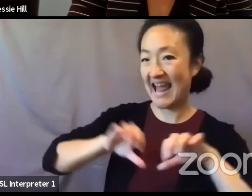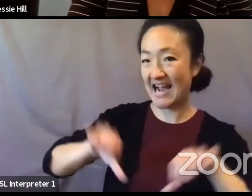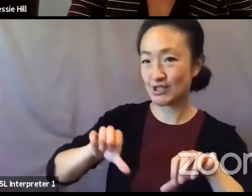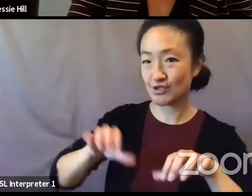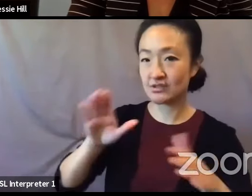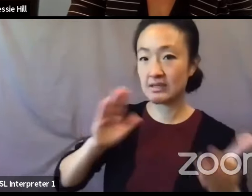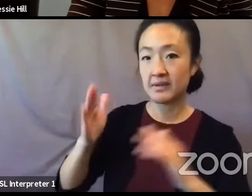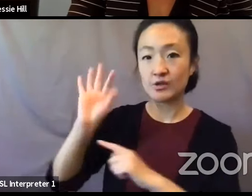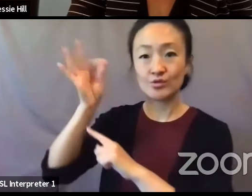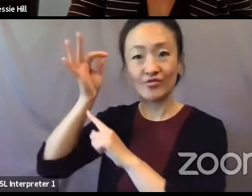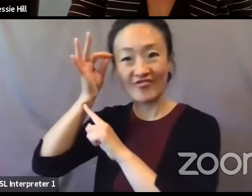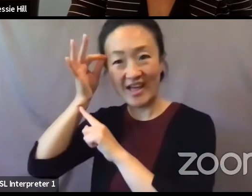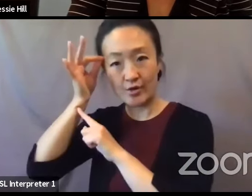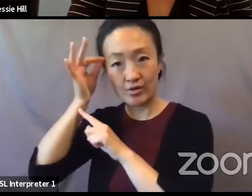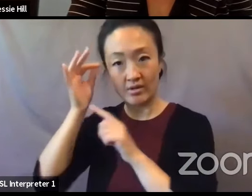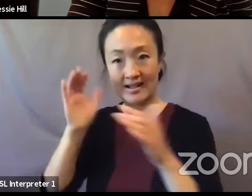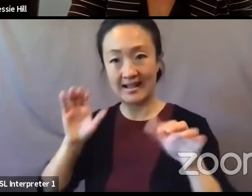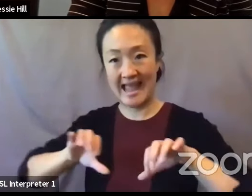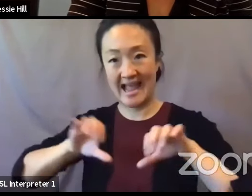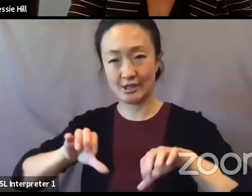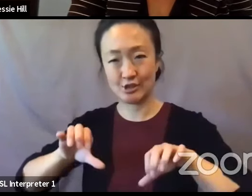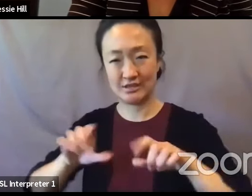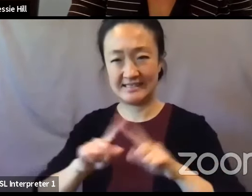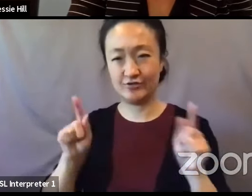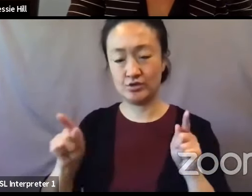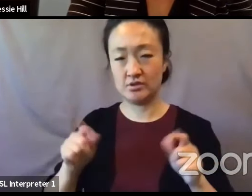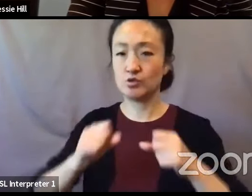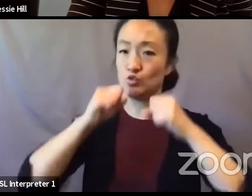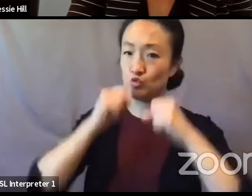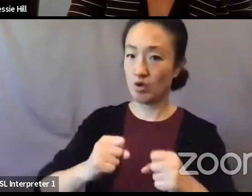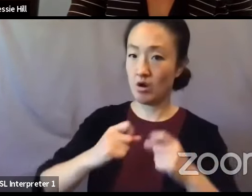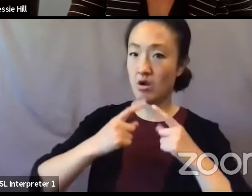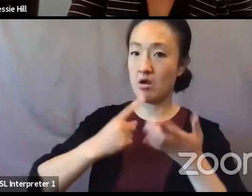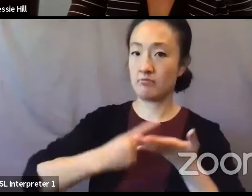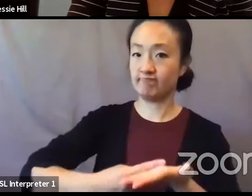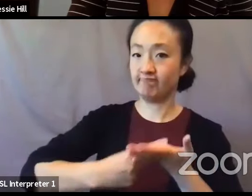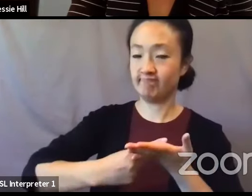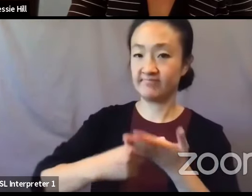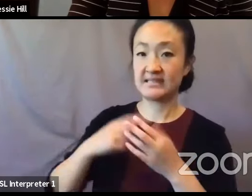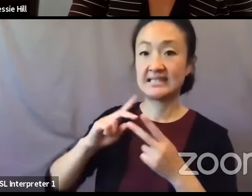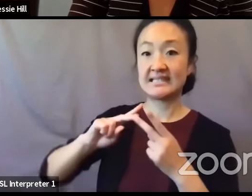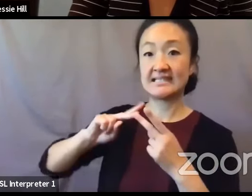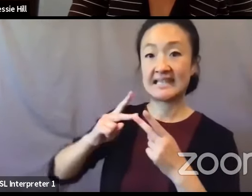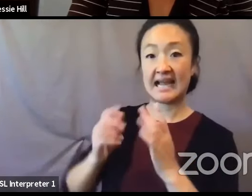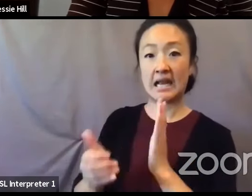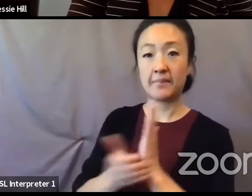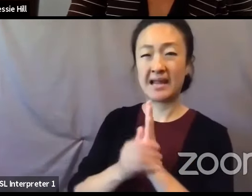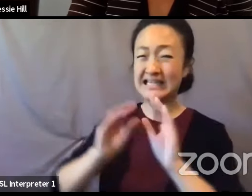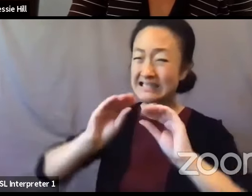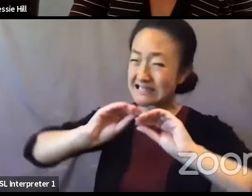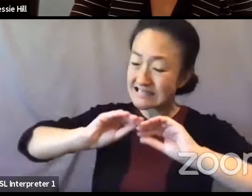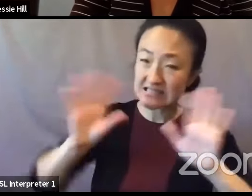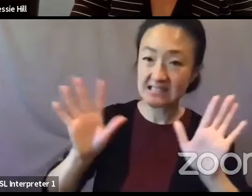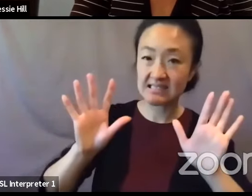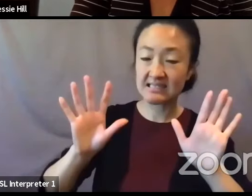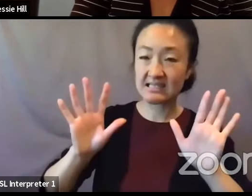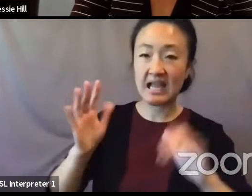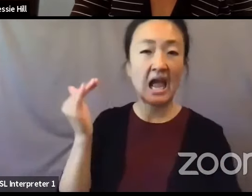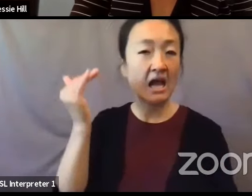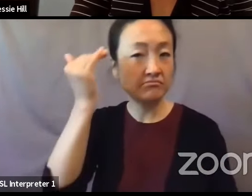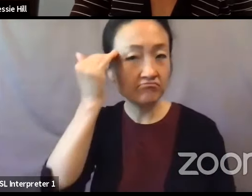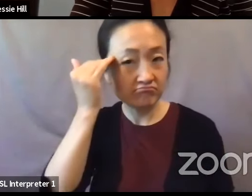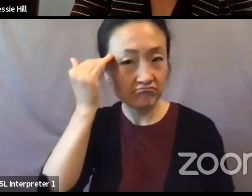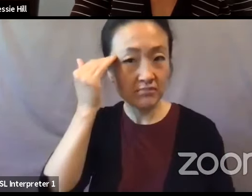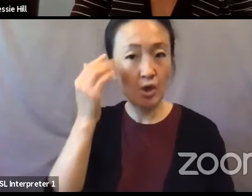federal action, there's actually a strong argument that the Second Amendment was explicitly and consciously one of